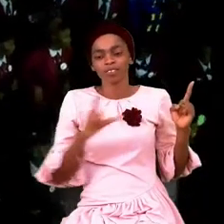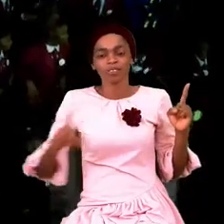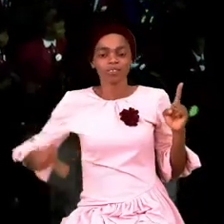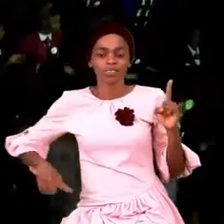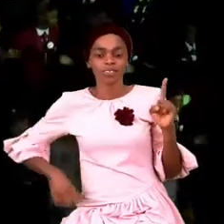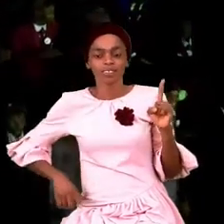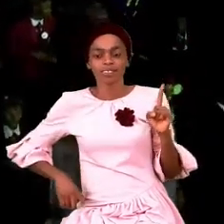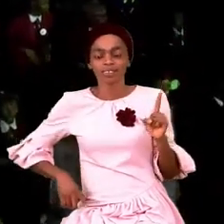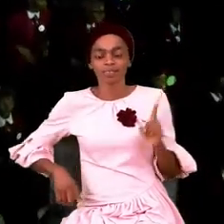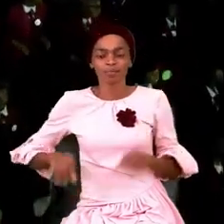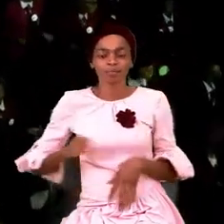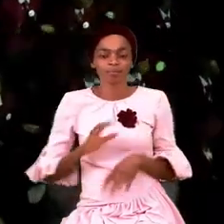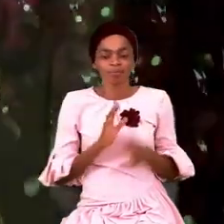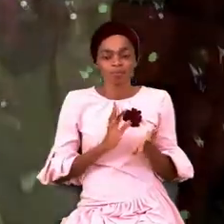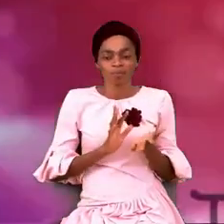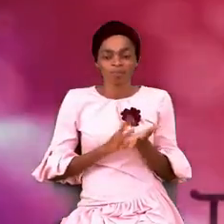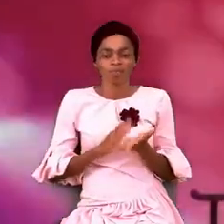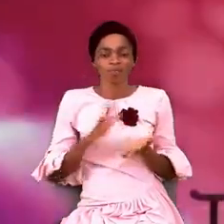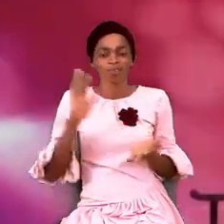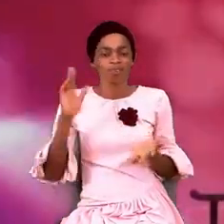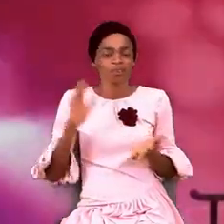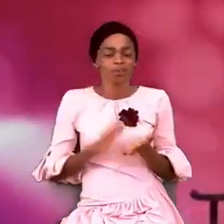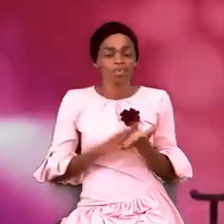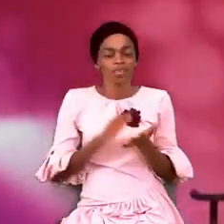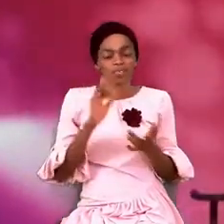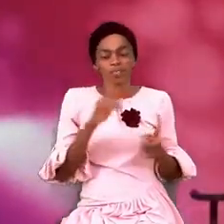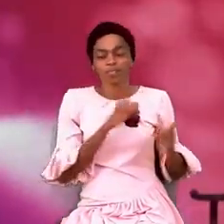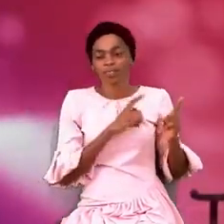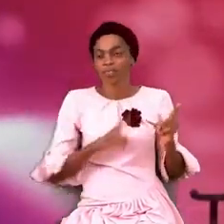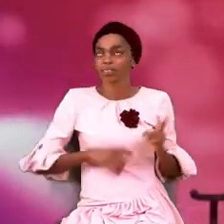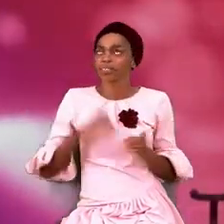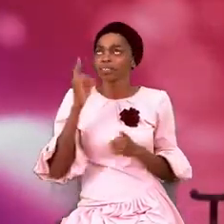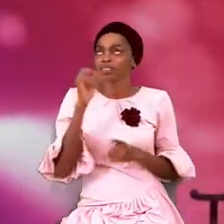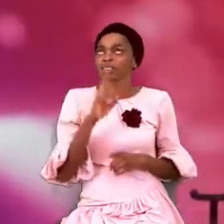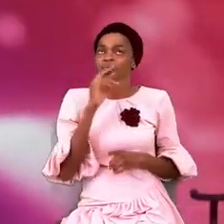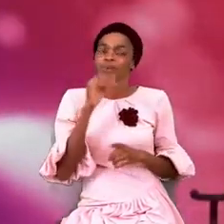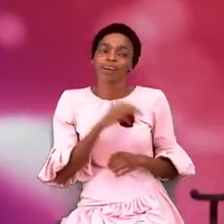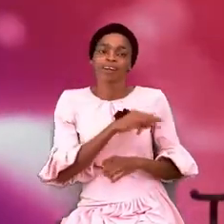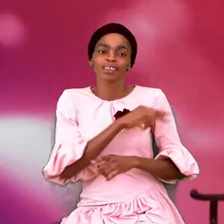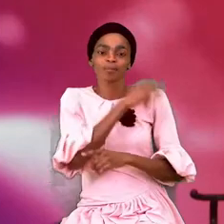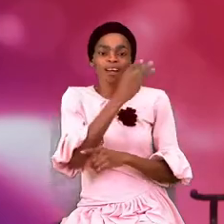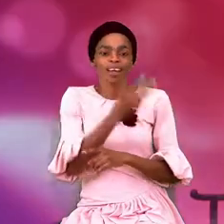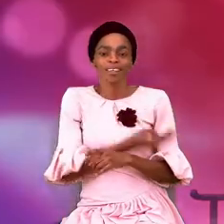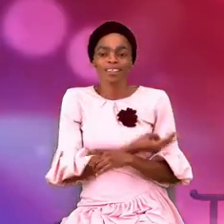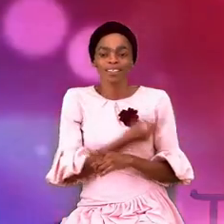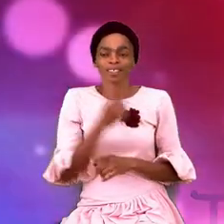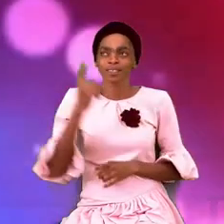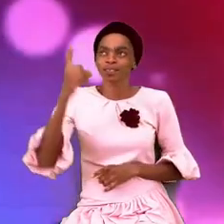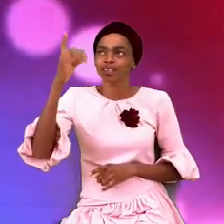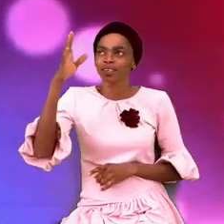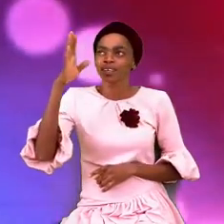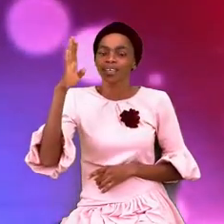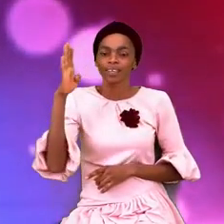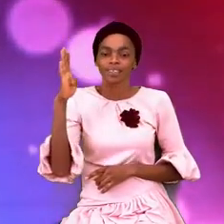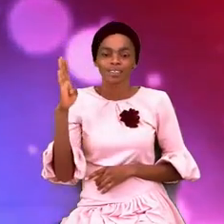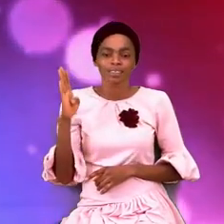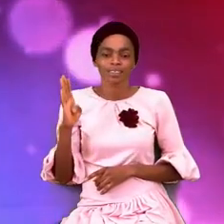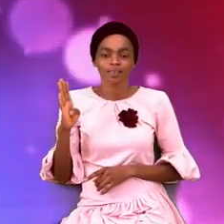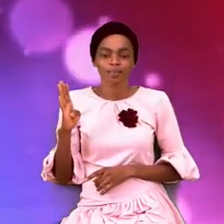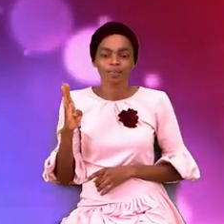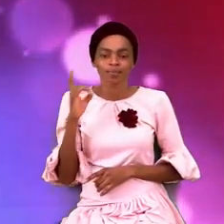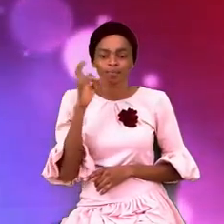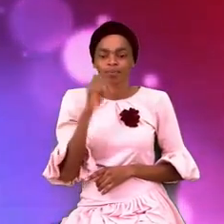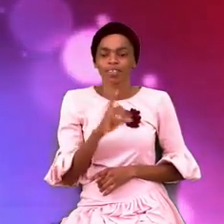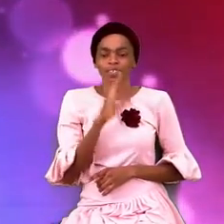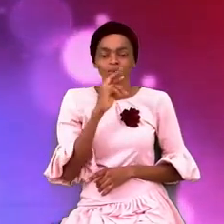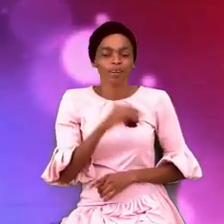mighty God. You are the mighty, mighty God. Yeah, yeah. All